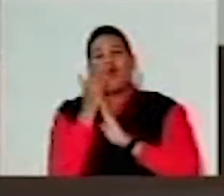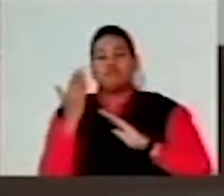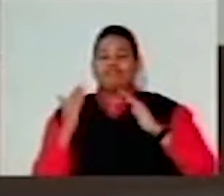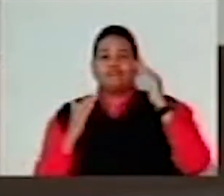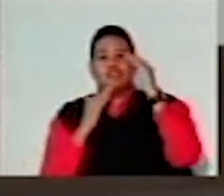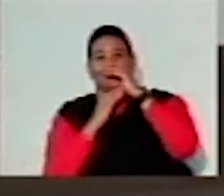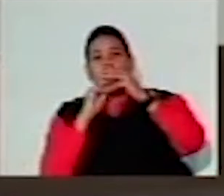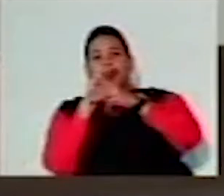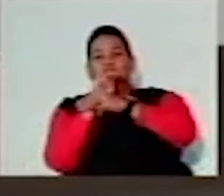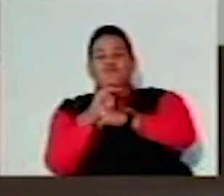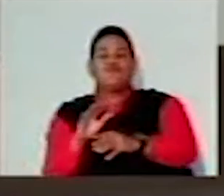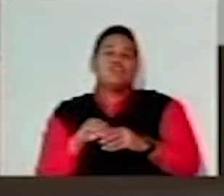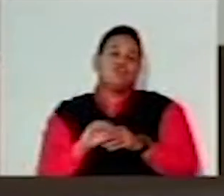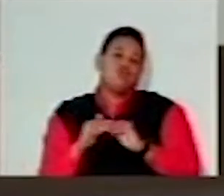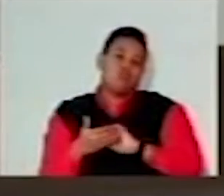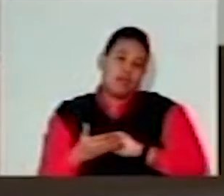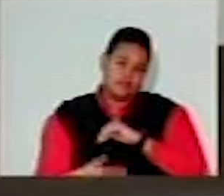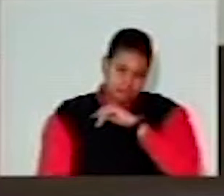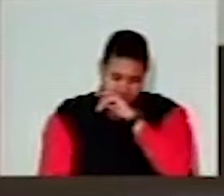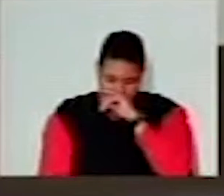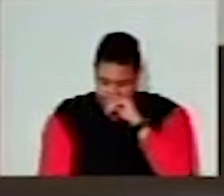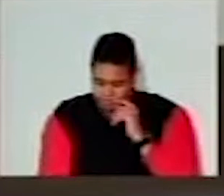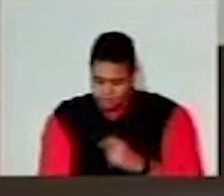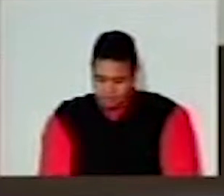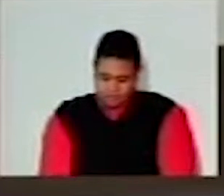ministry in Jamaica.